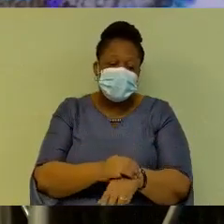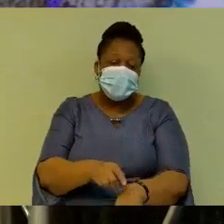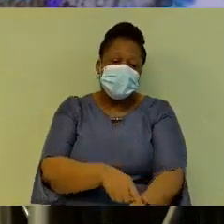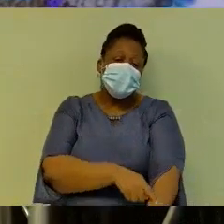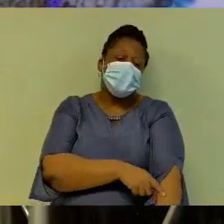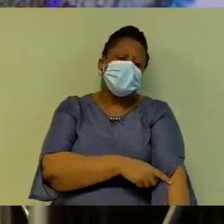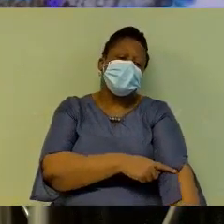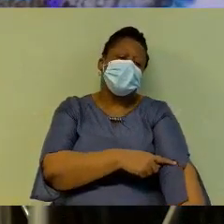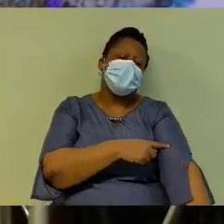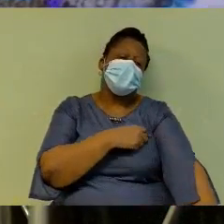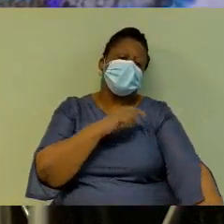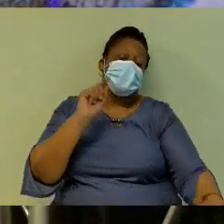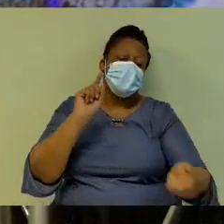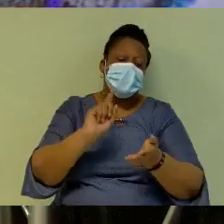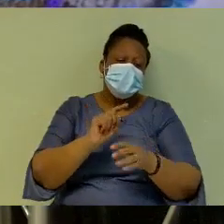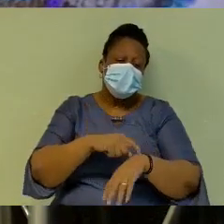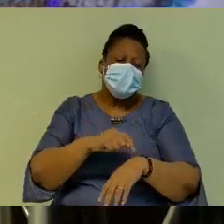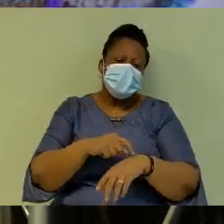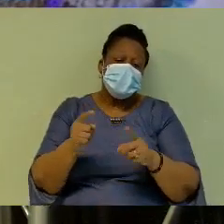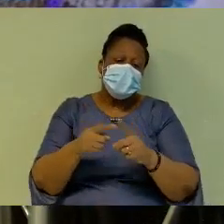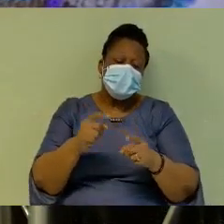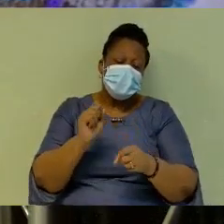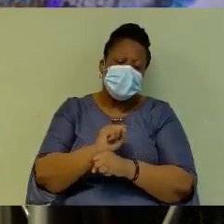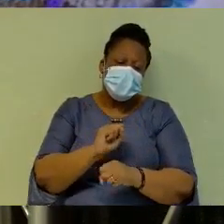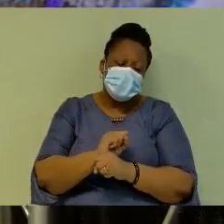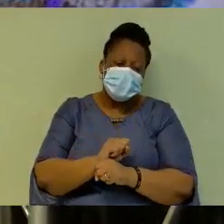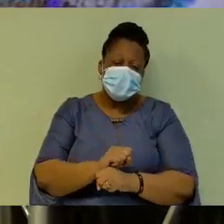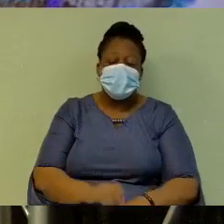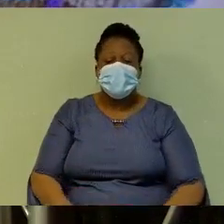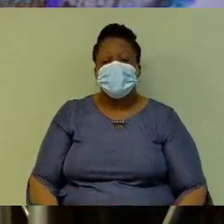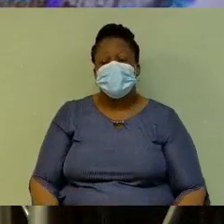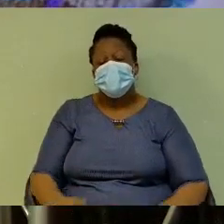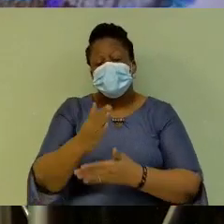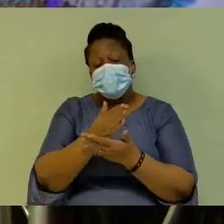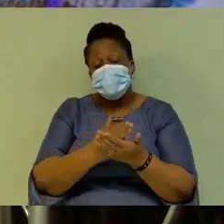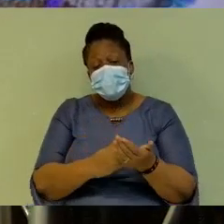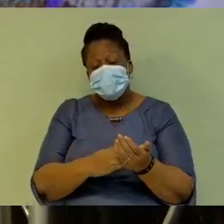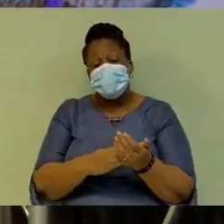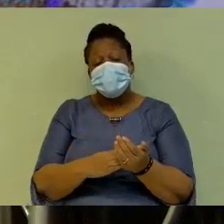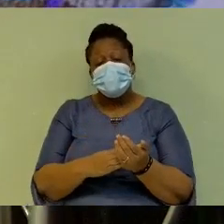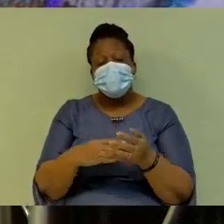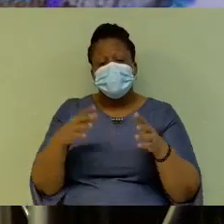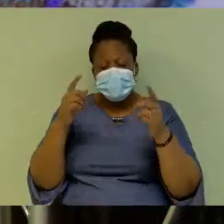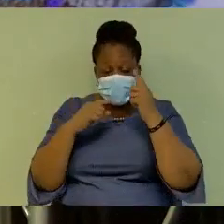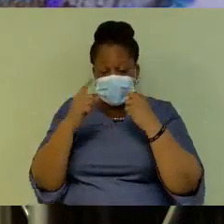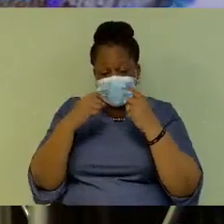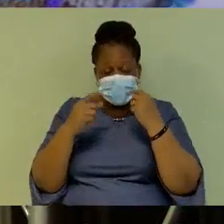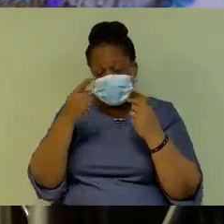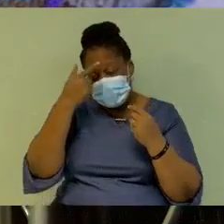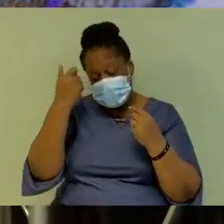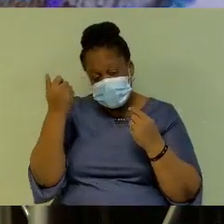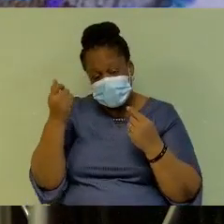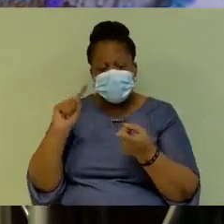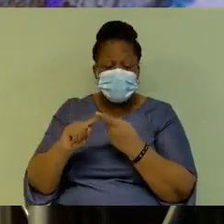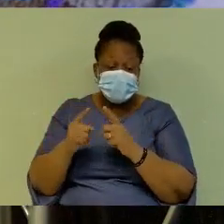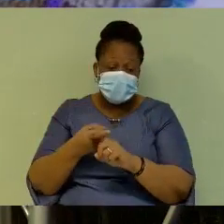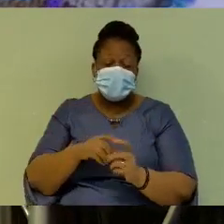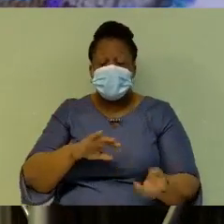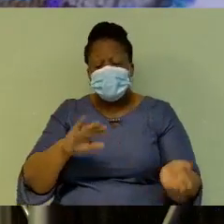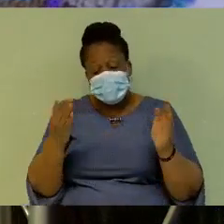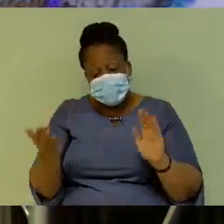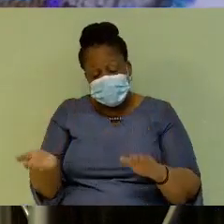physical tolls, including heartbreak over the death of some of their colleagues to COVID-19, or being the sole individual at